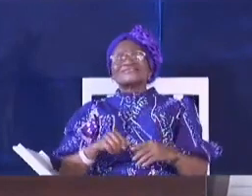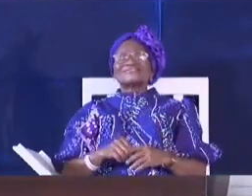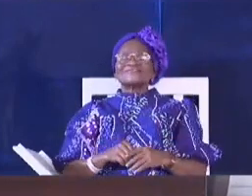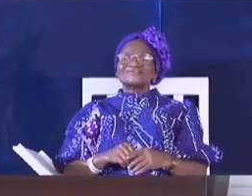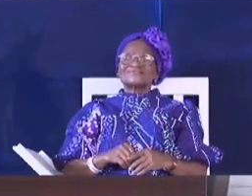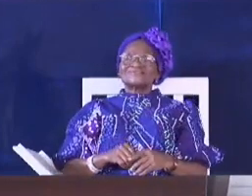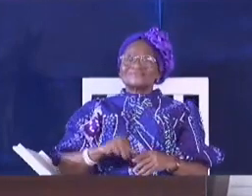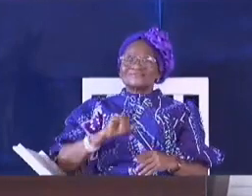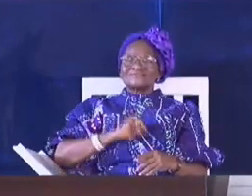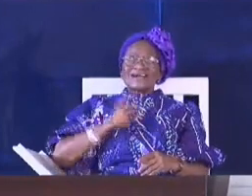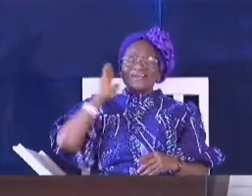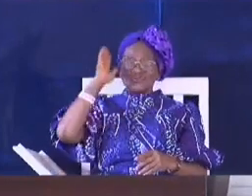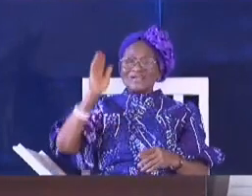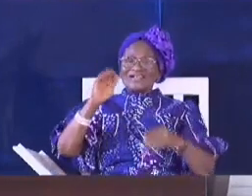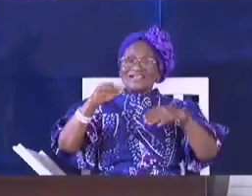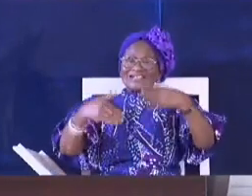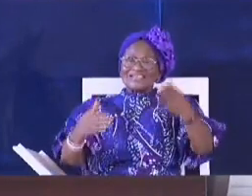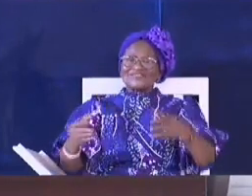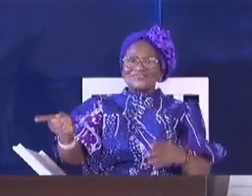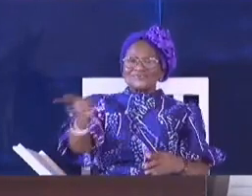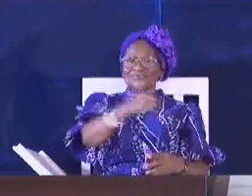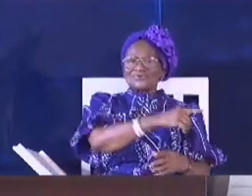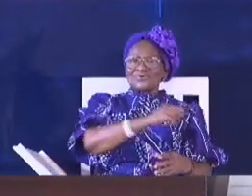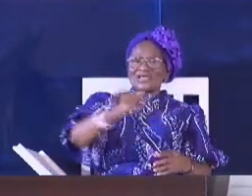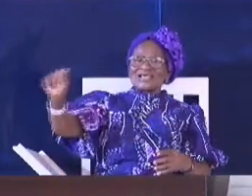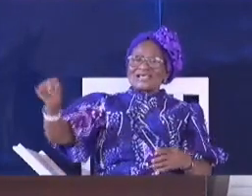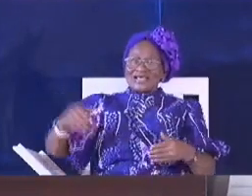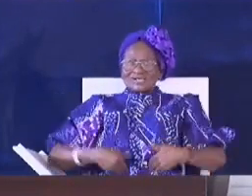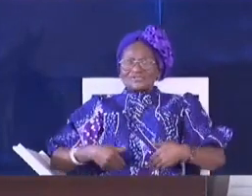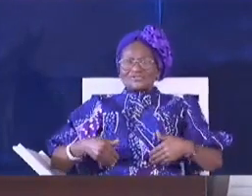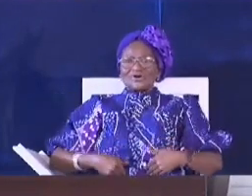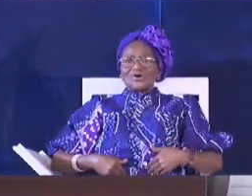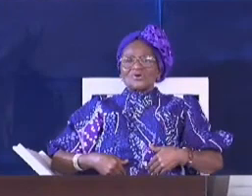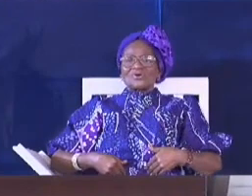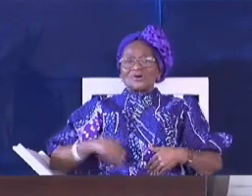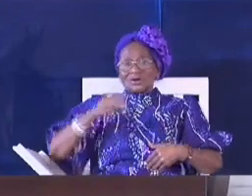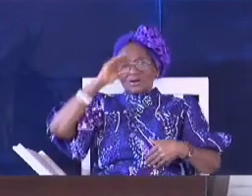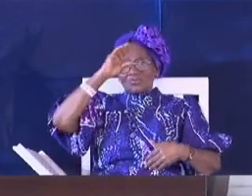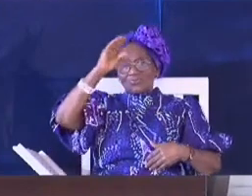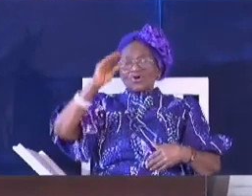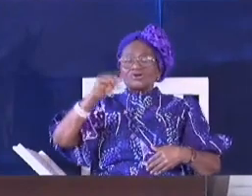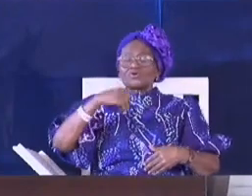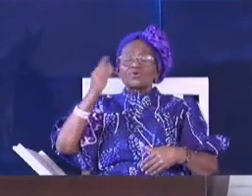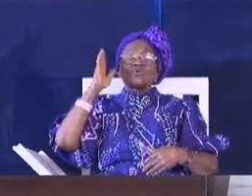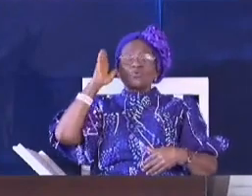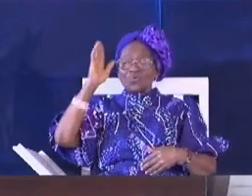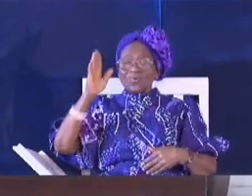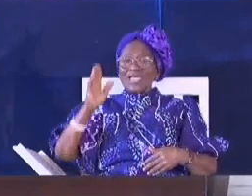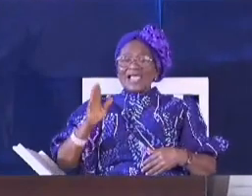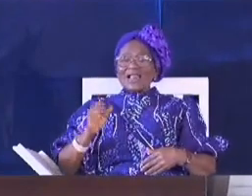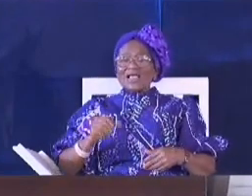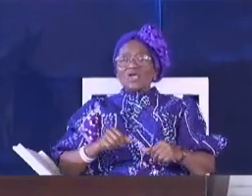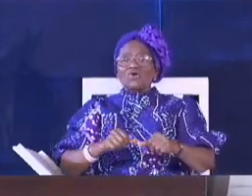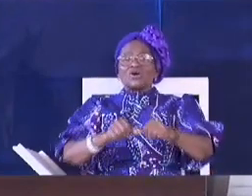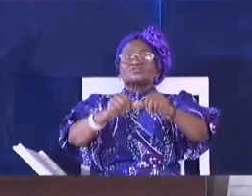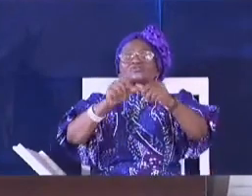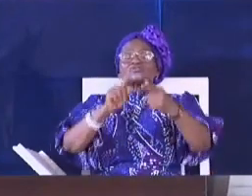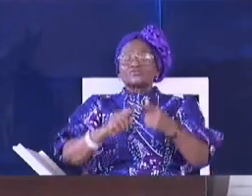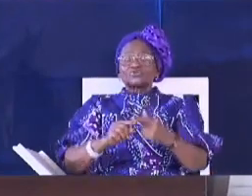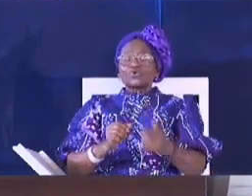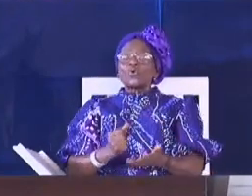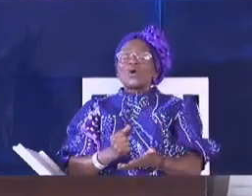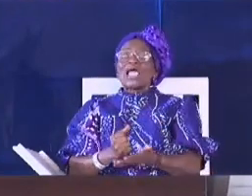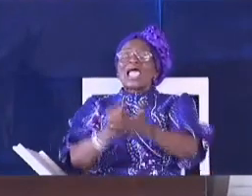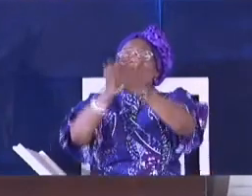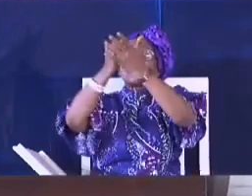I'm going to give you a young boy who will succeed you, who will continue to help you till you leave.